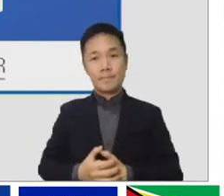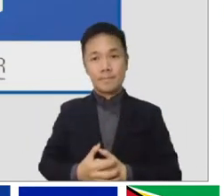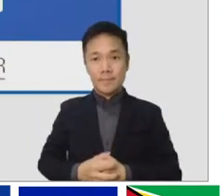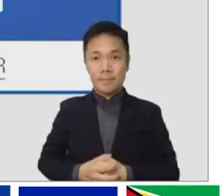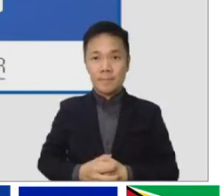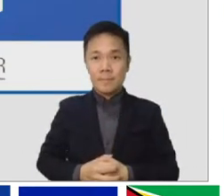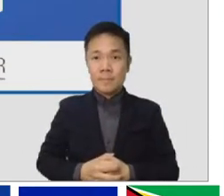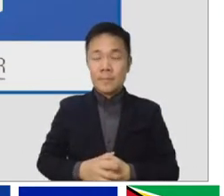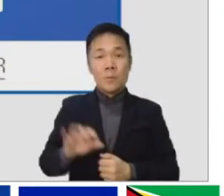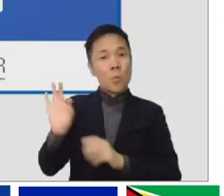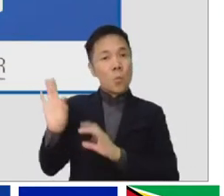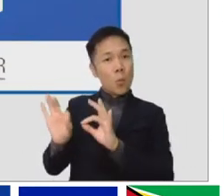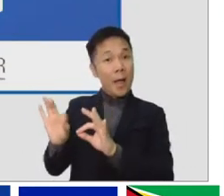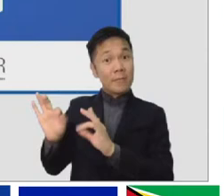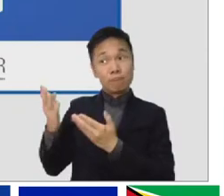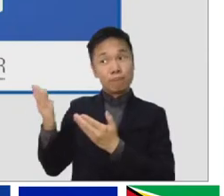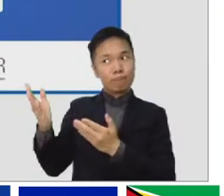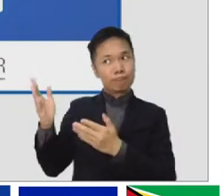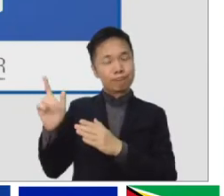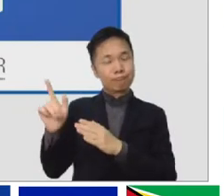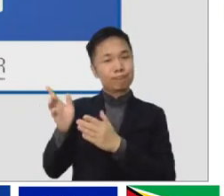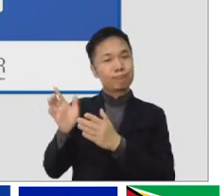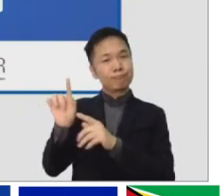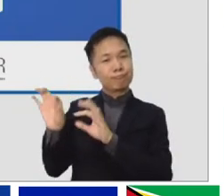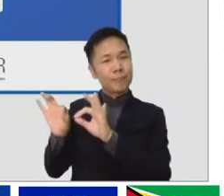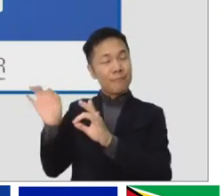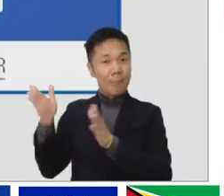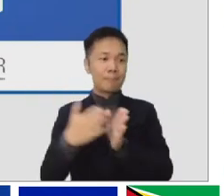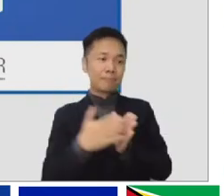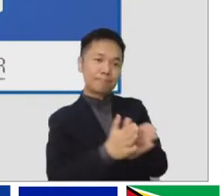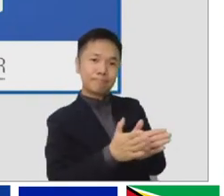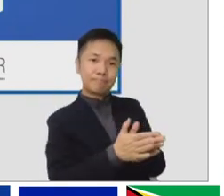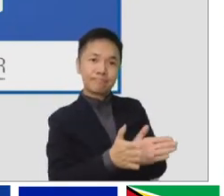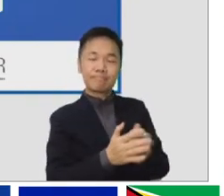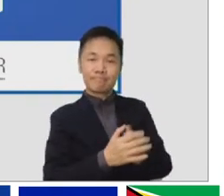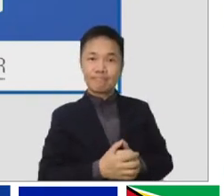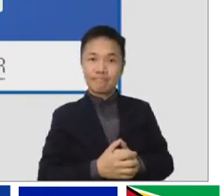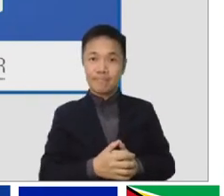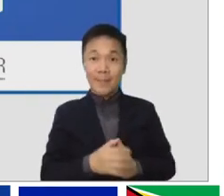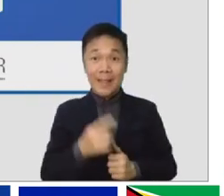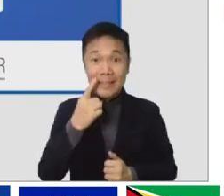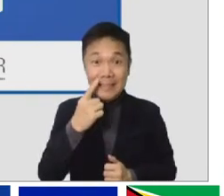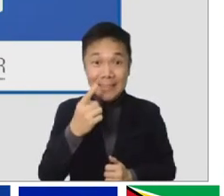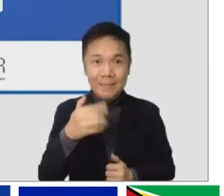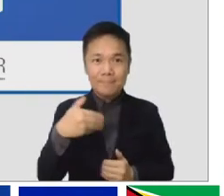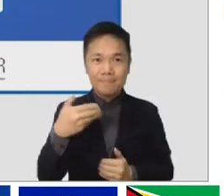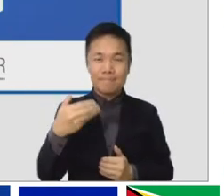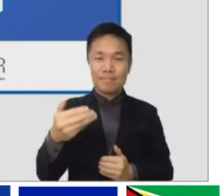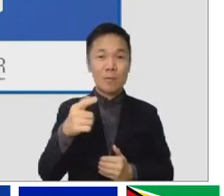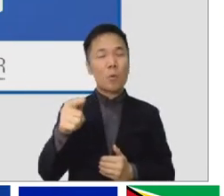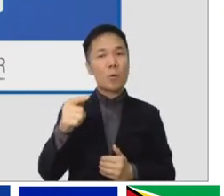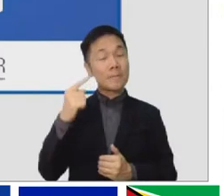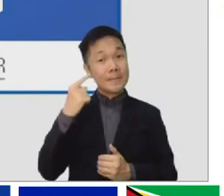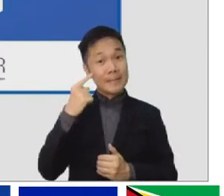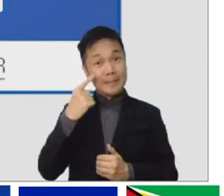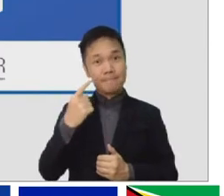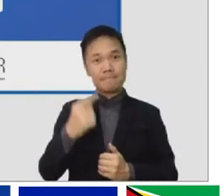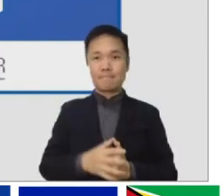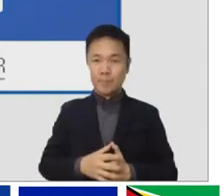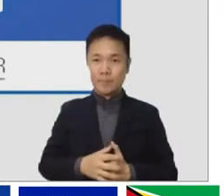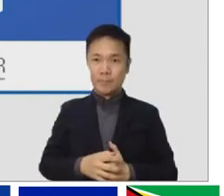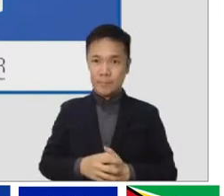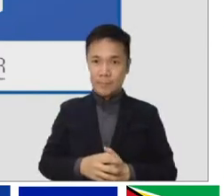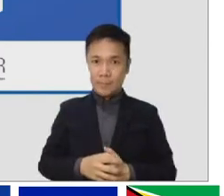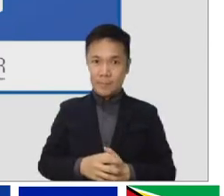their conferences. Likewise, you will be able to vote on the answers